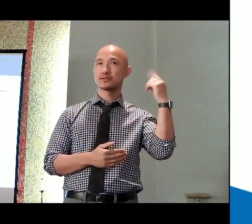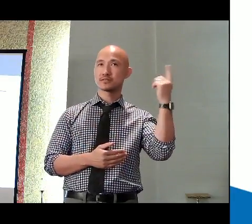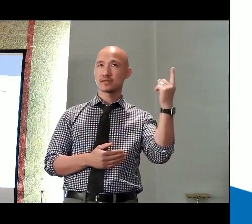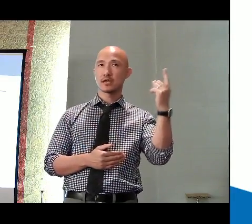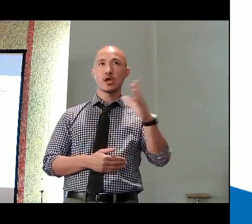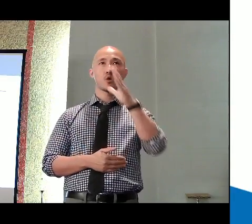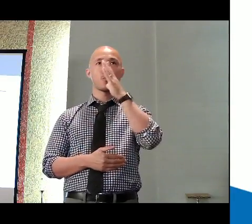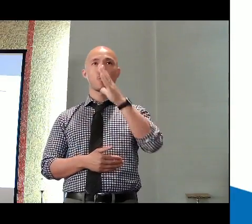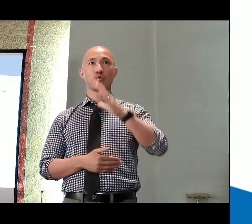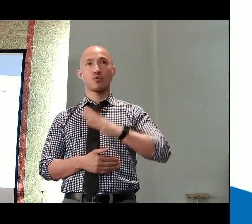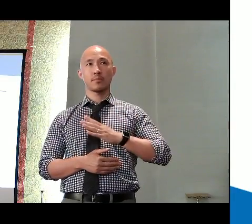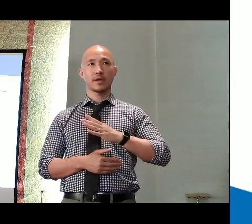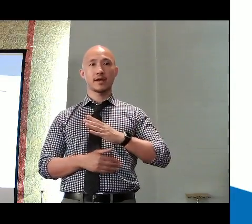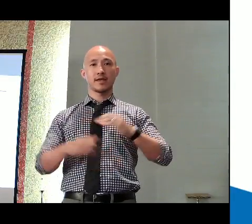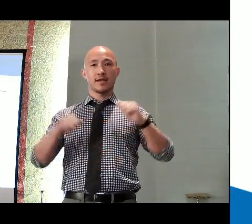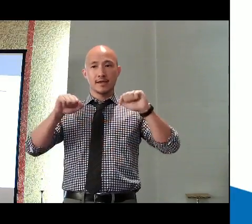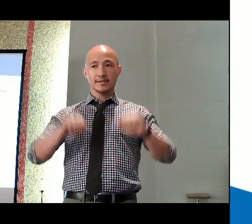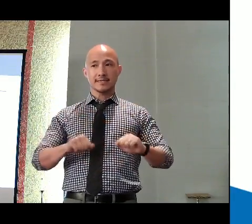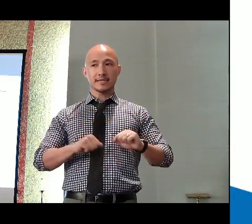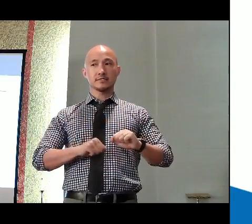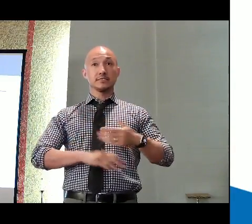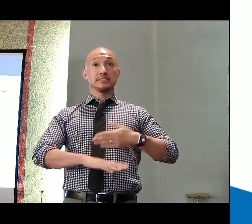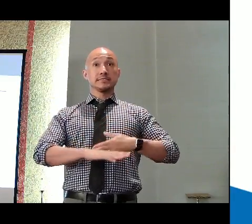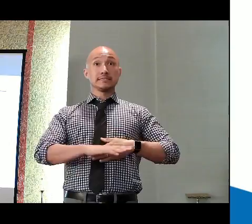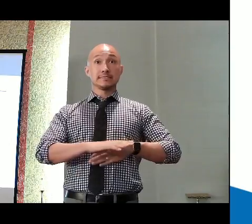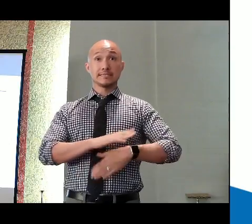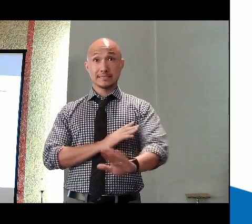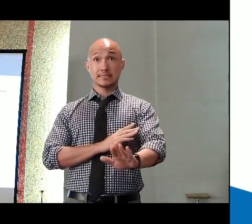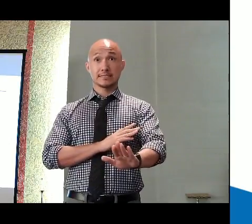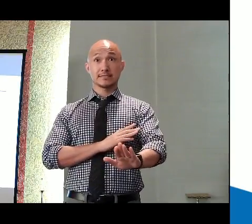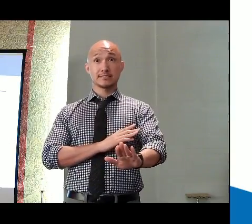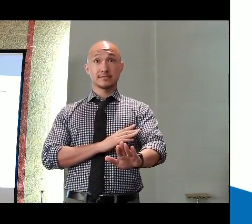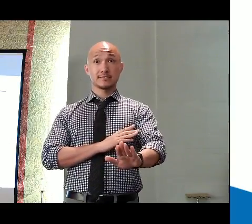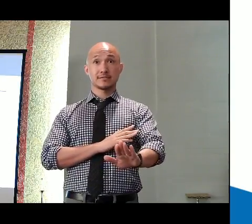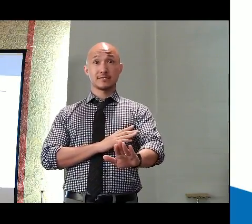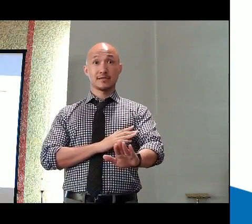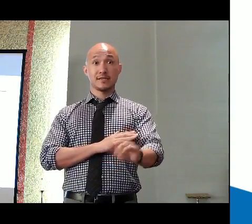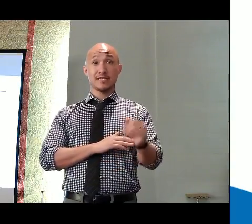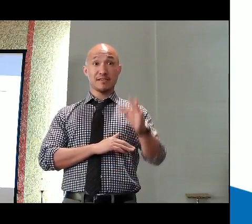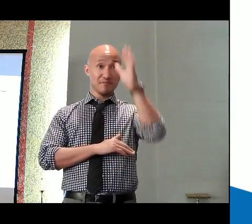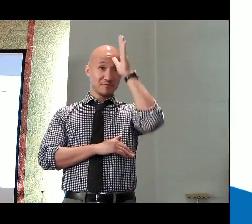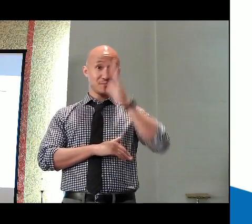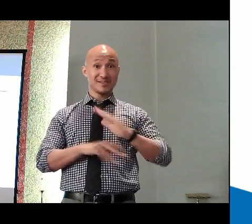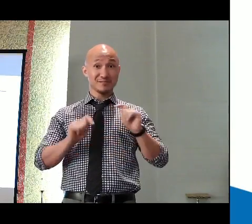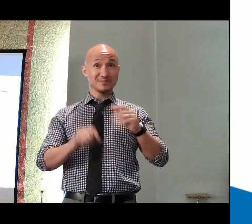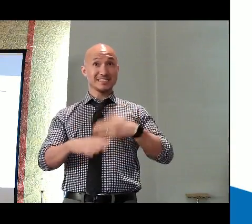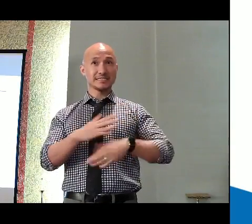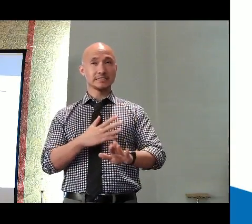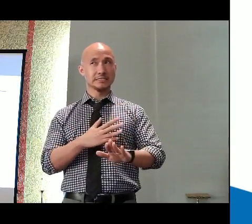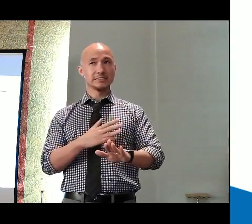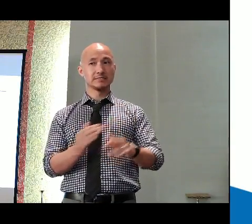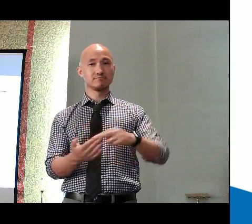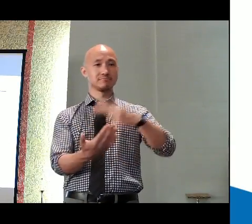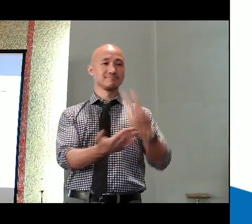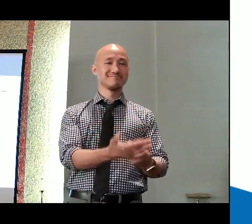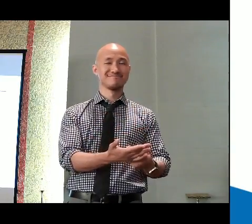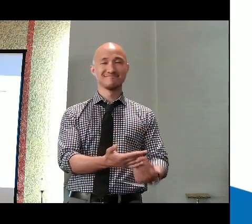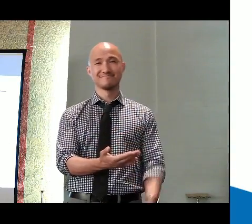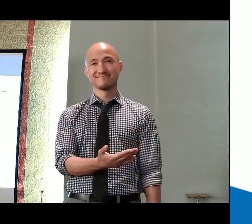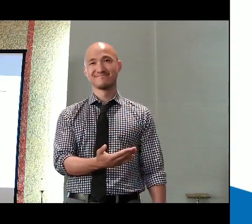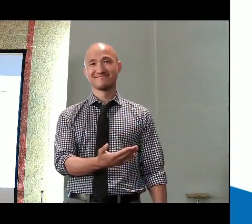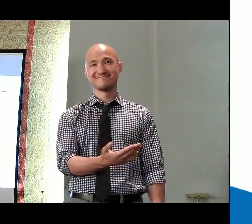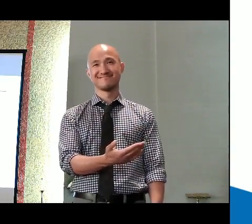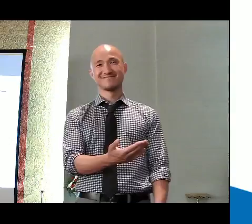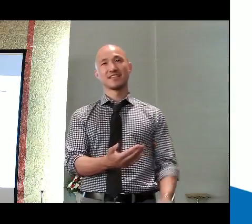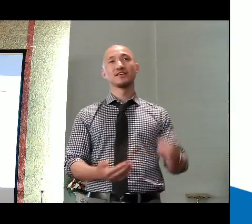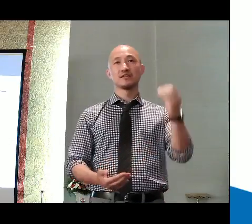go through a birth. Try to get a man to go through that, maybe that wouldn't happen. So we know that women are very,